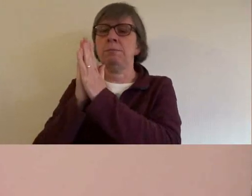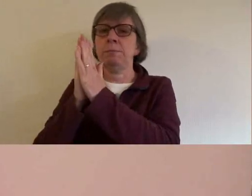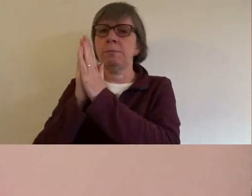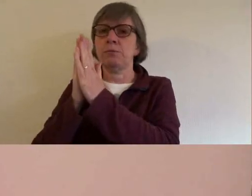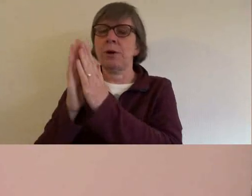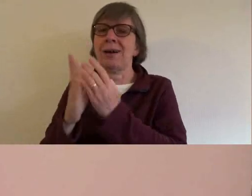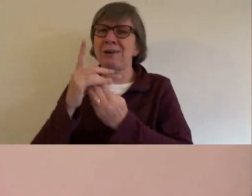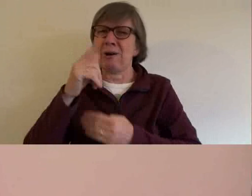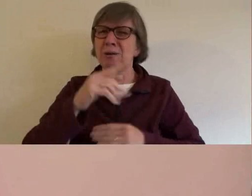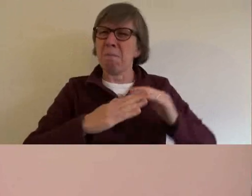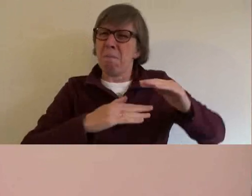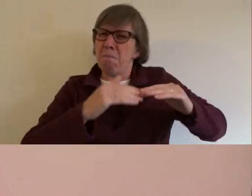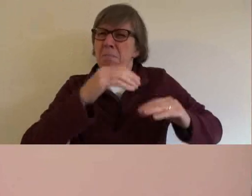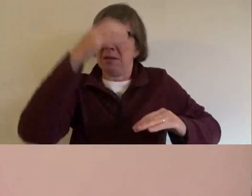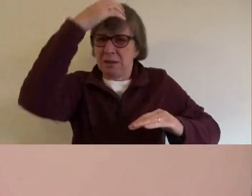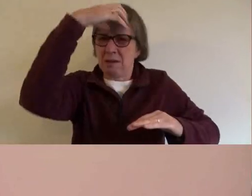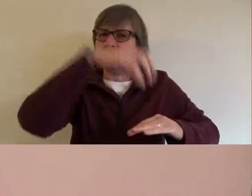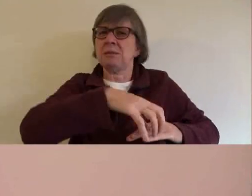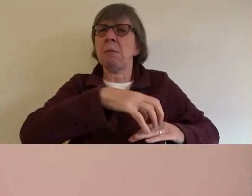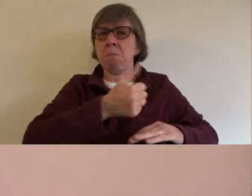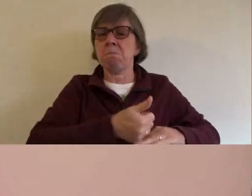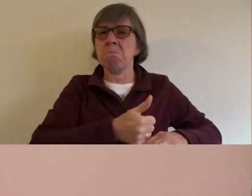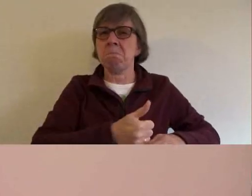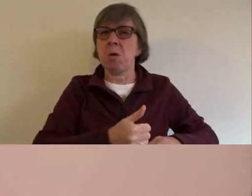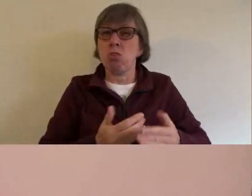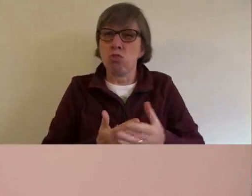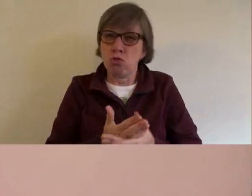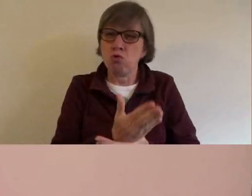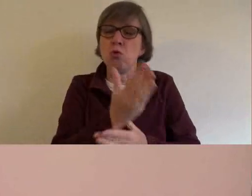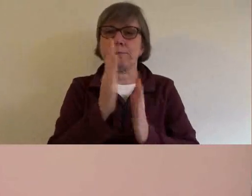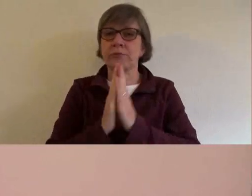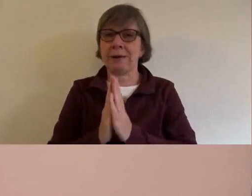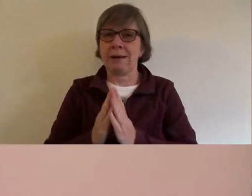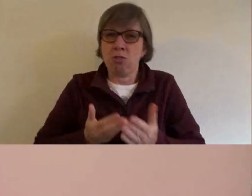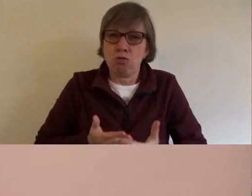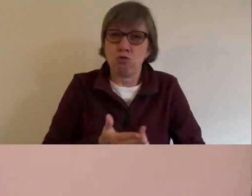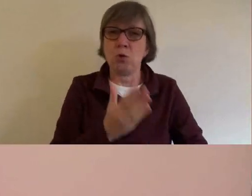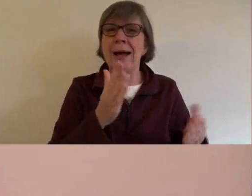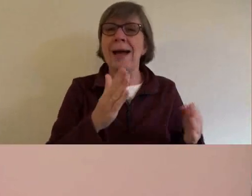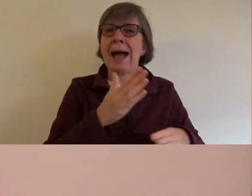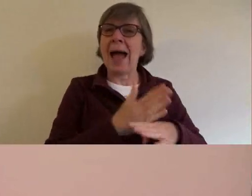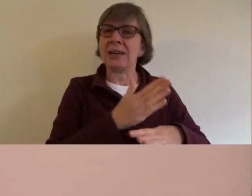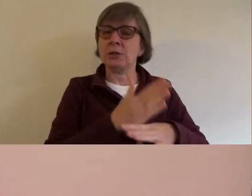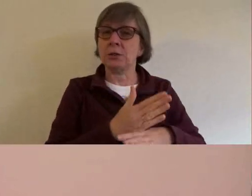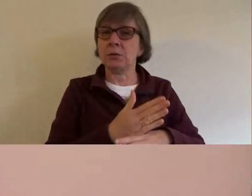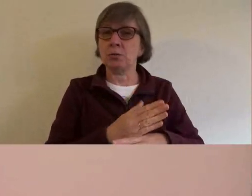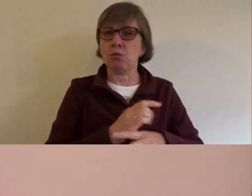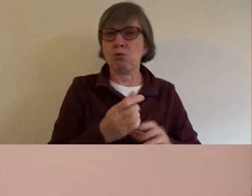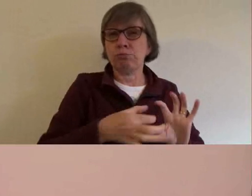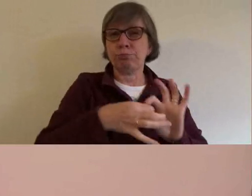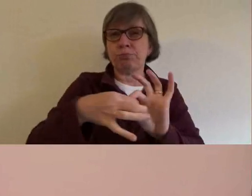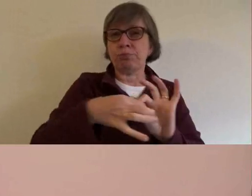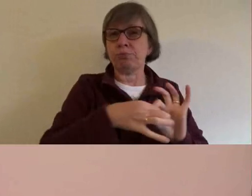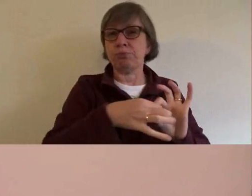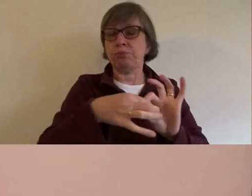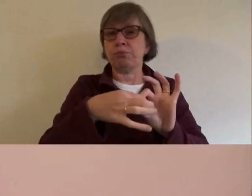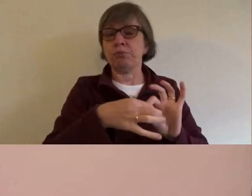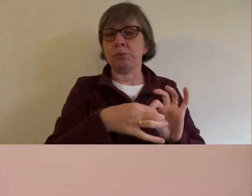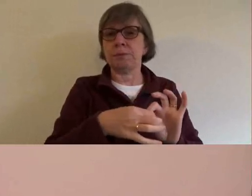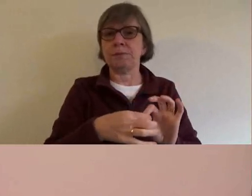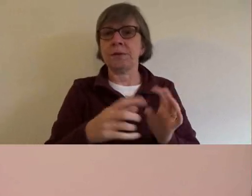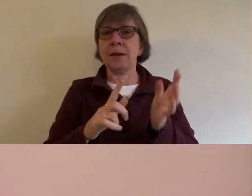will build his kingdom through us, through our words, through our actions, through the ways that we treat other